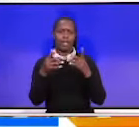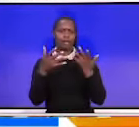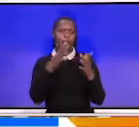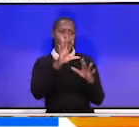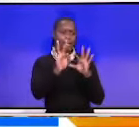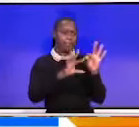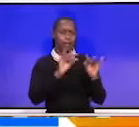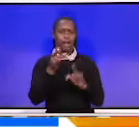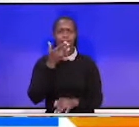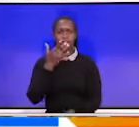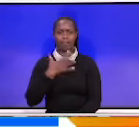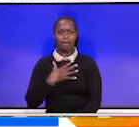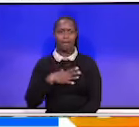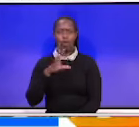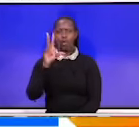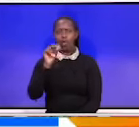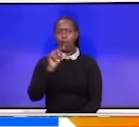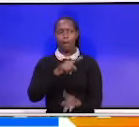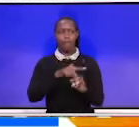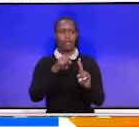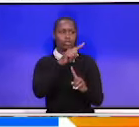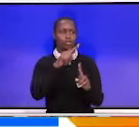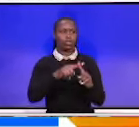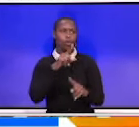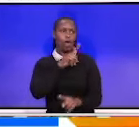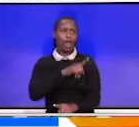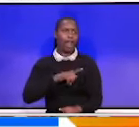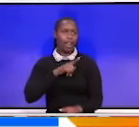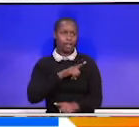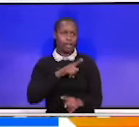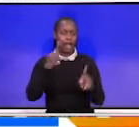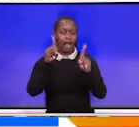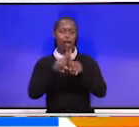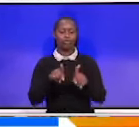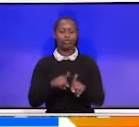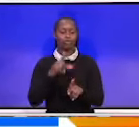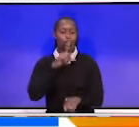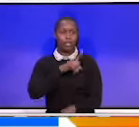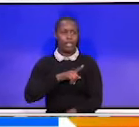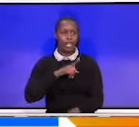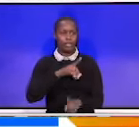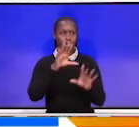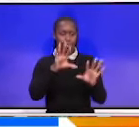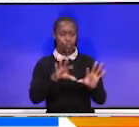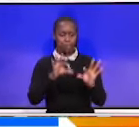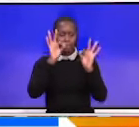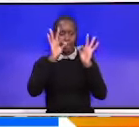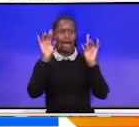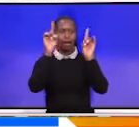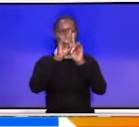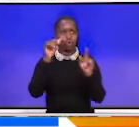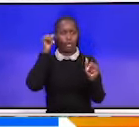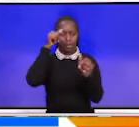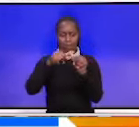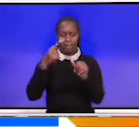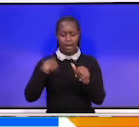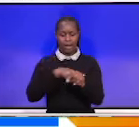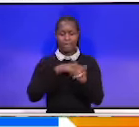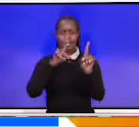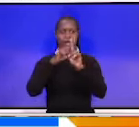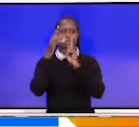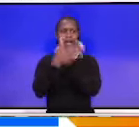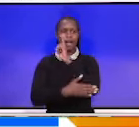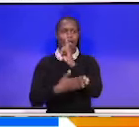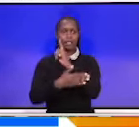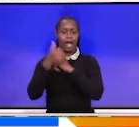So you are just lucky, and this luck, you take it and remember us as a country. Whatever you can be able to do to